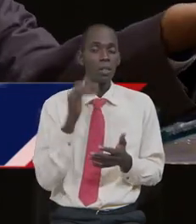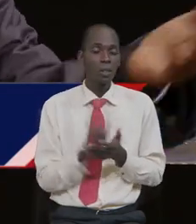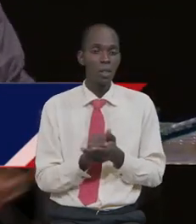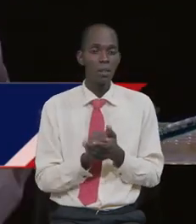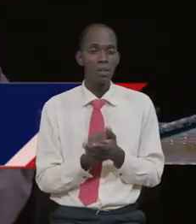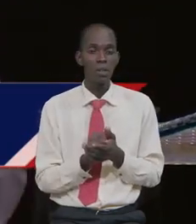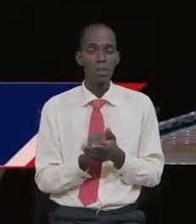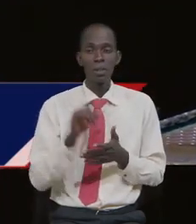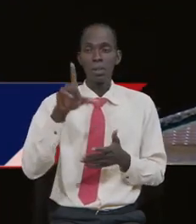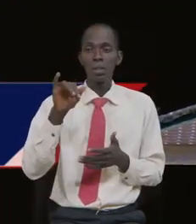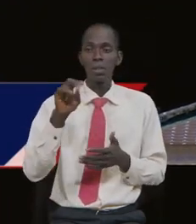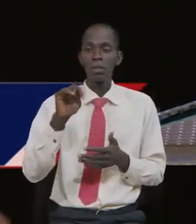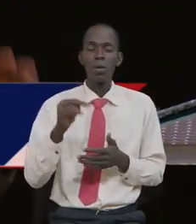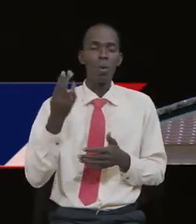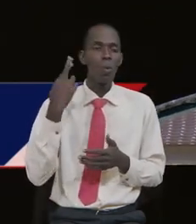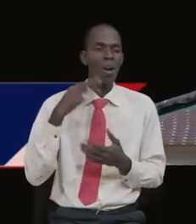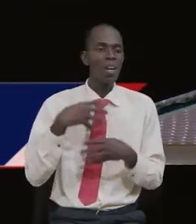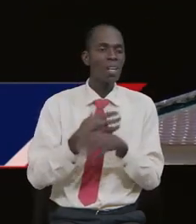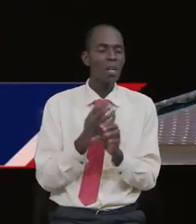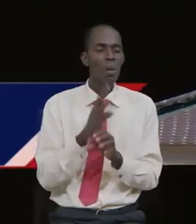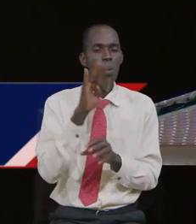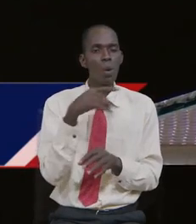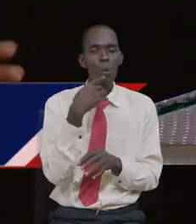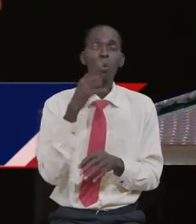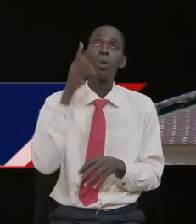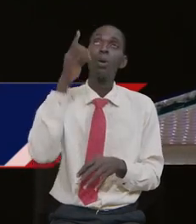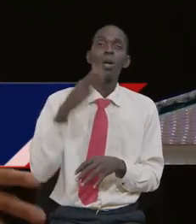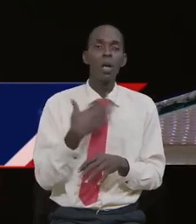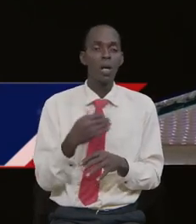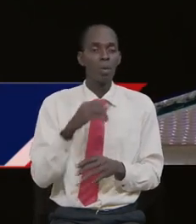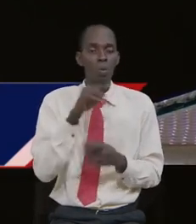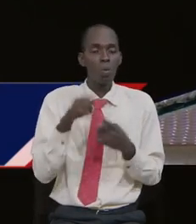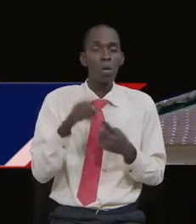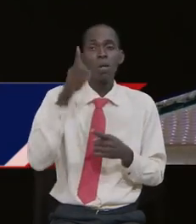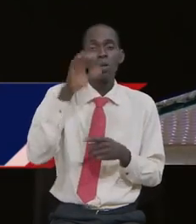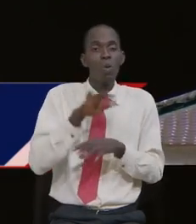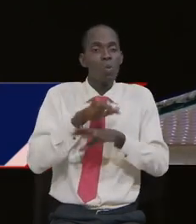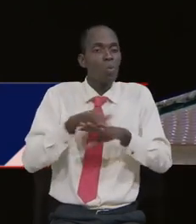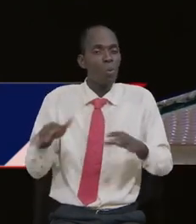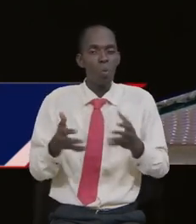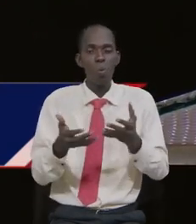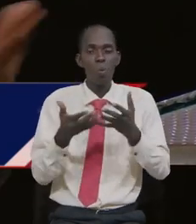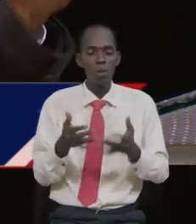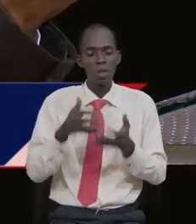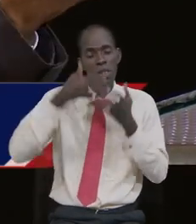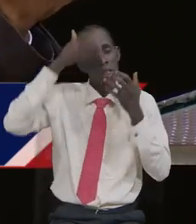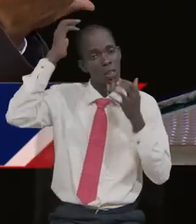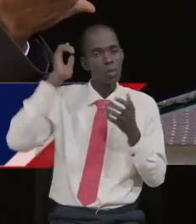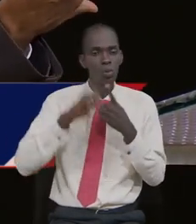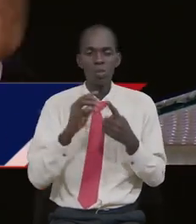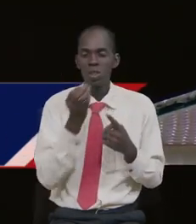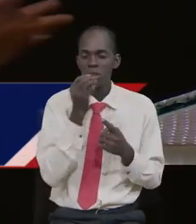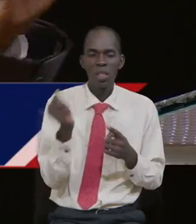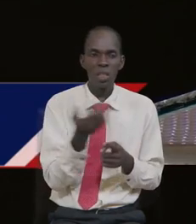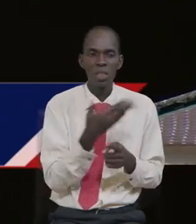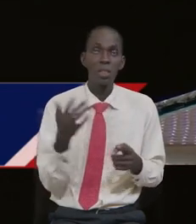lions were created by God. And when God does not want them to eat up anything, he shuts their mouth.